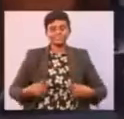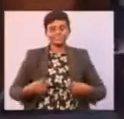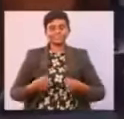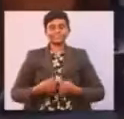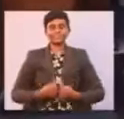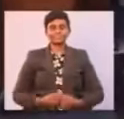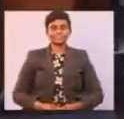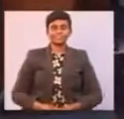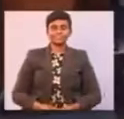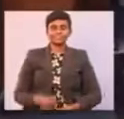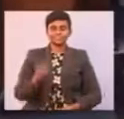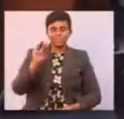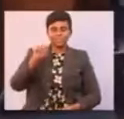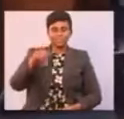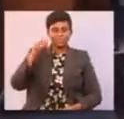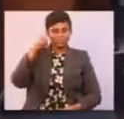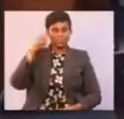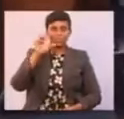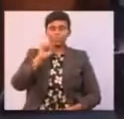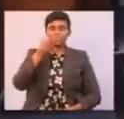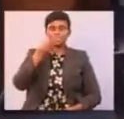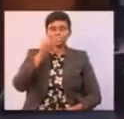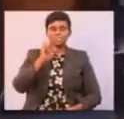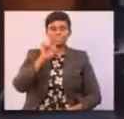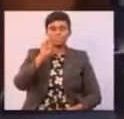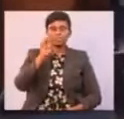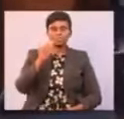The Honourable Member for Shiwangandu.